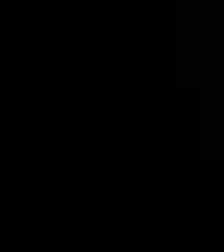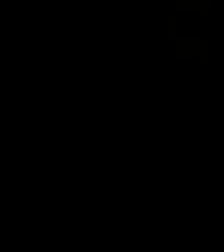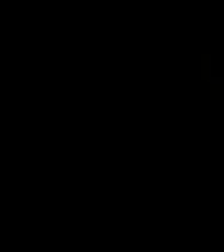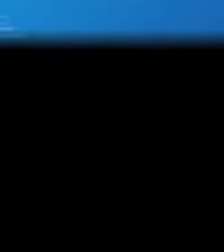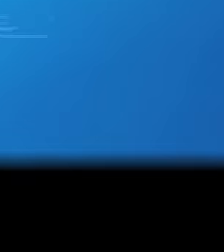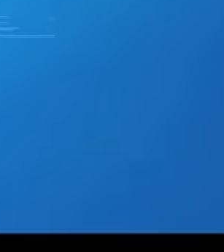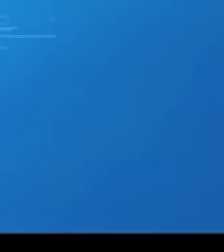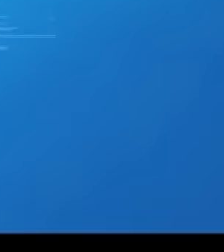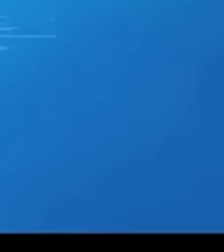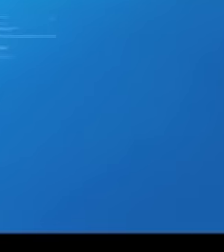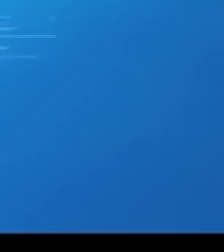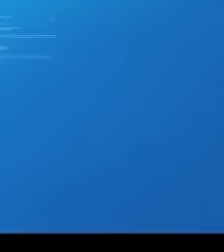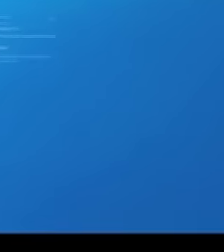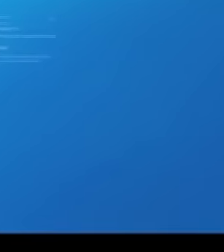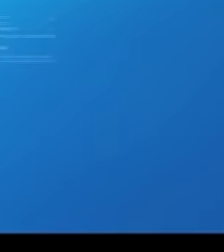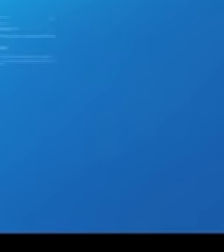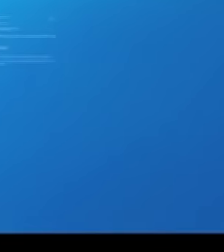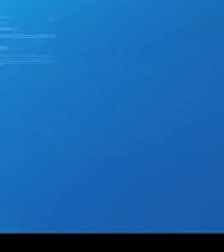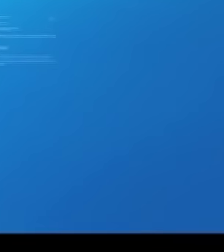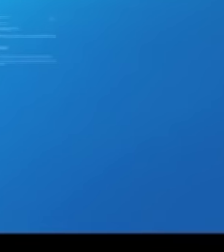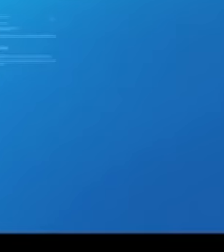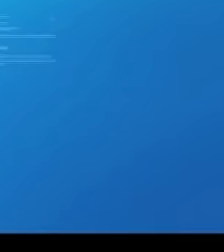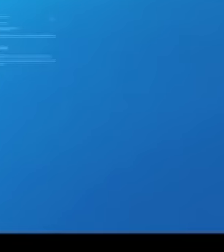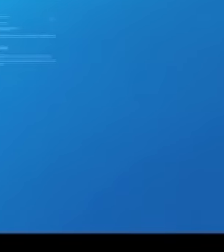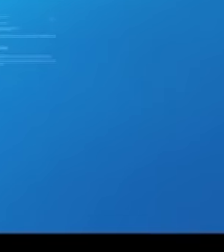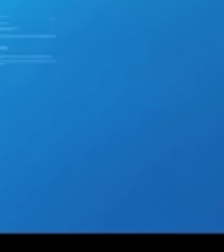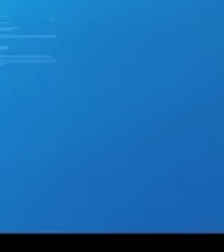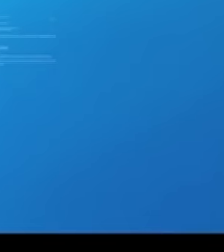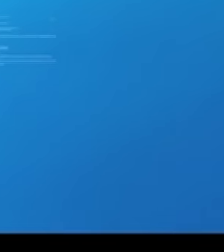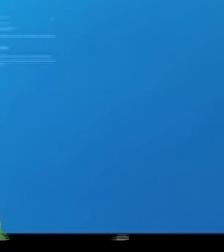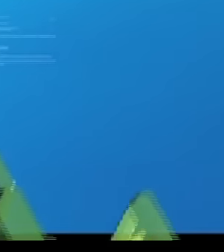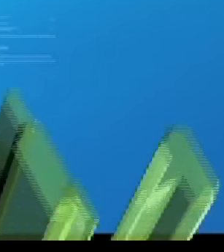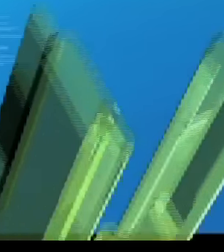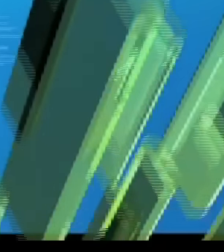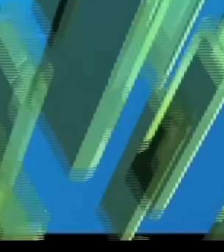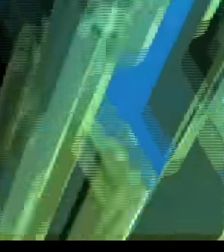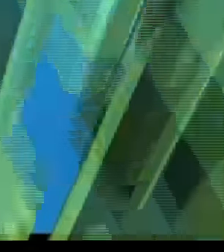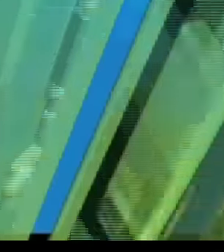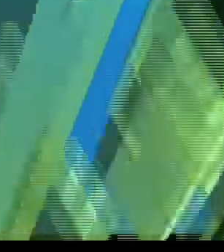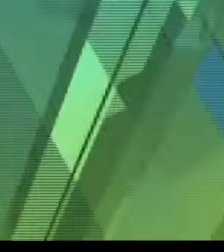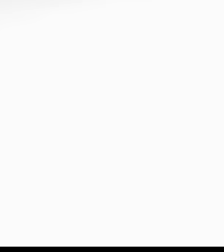ZNS Network presents The Bahamas Tonight.